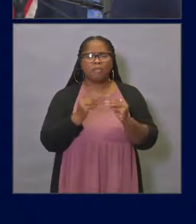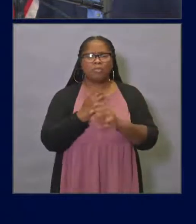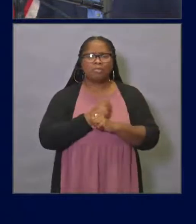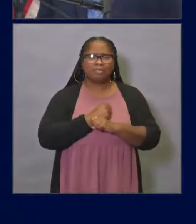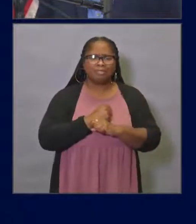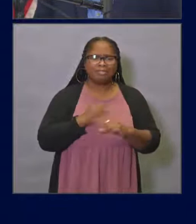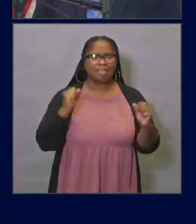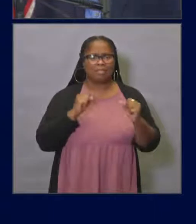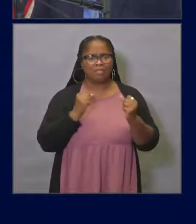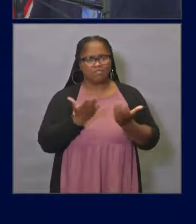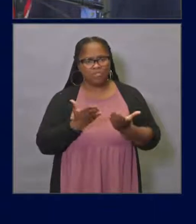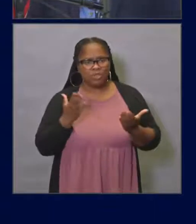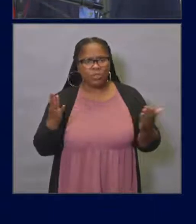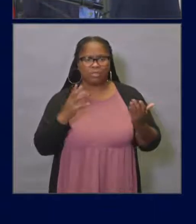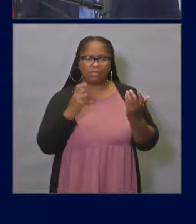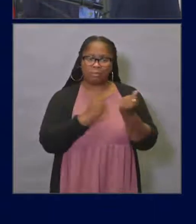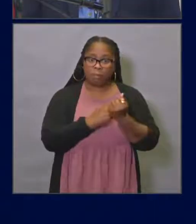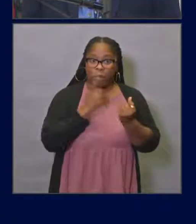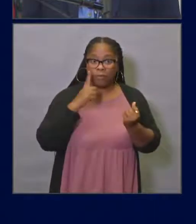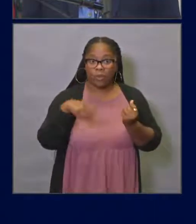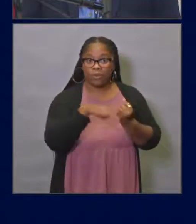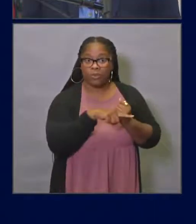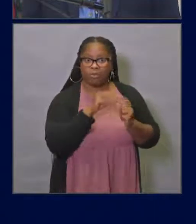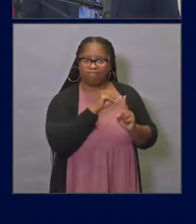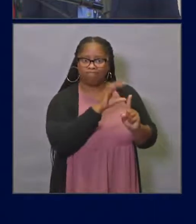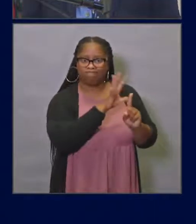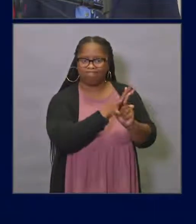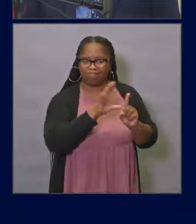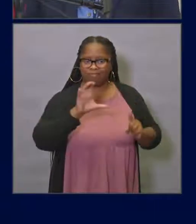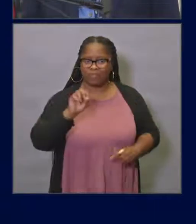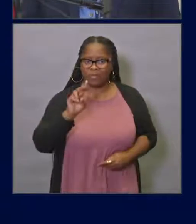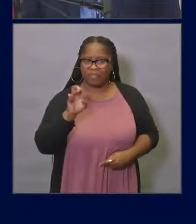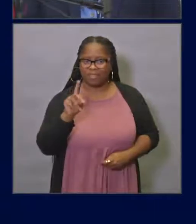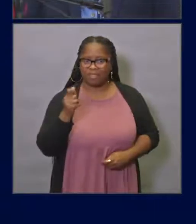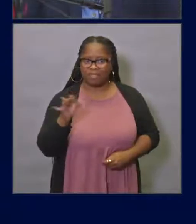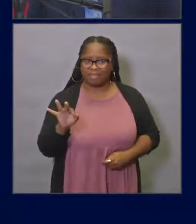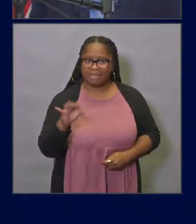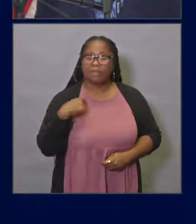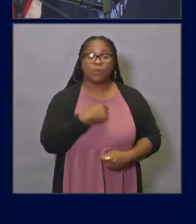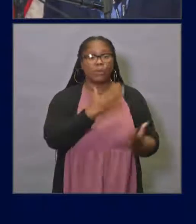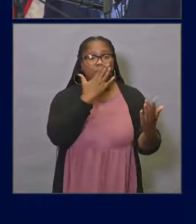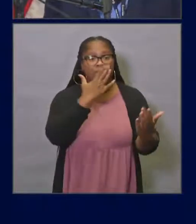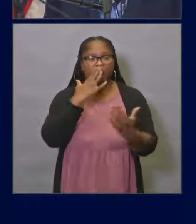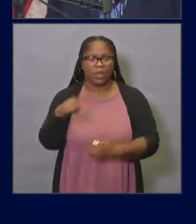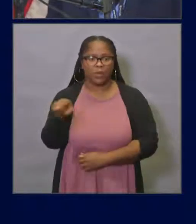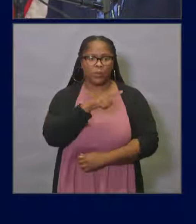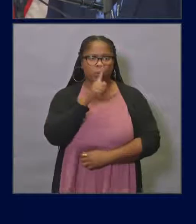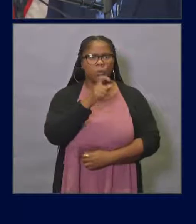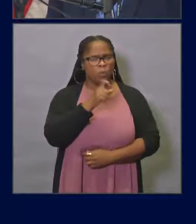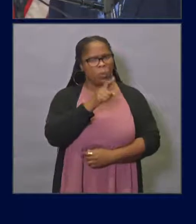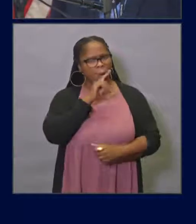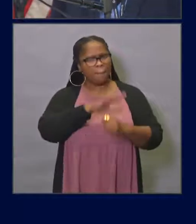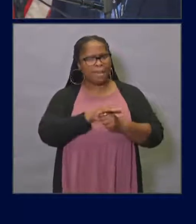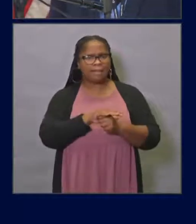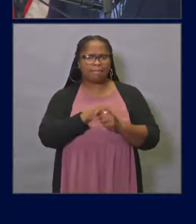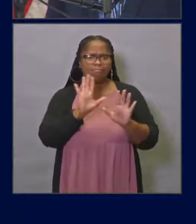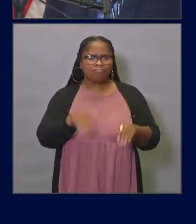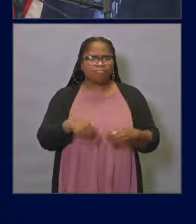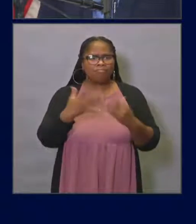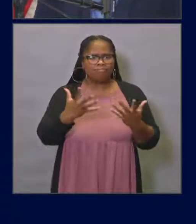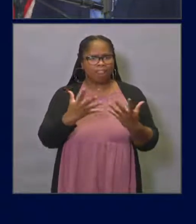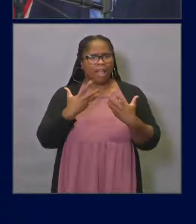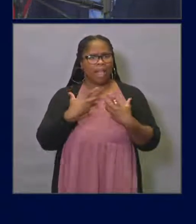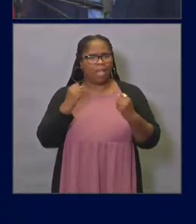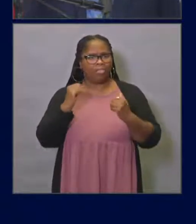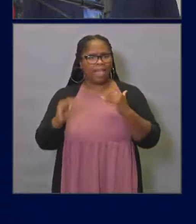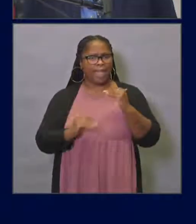to COVID-19. And we do thank everyone committed to promoting health equity for everyone who lives and